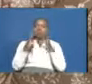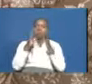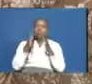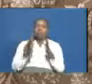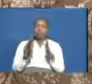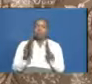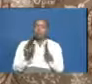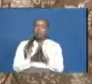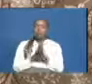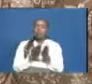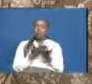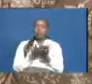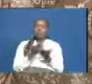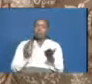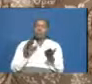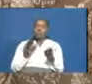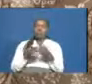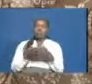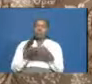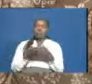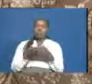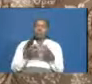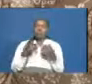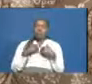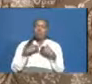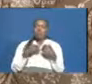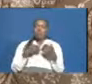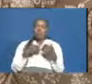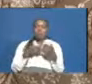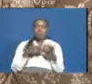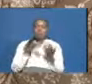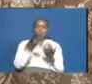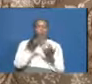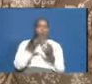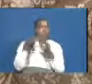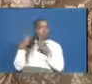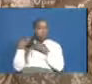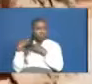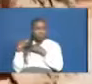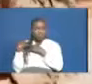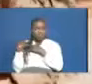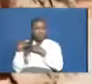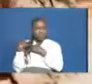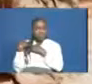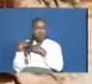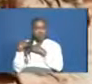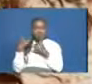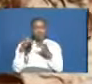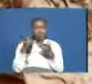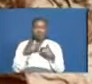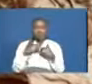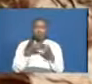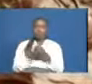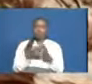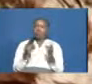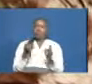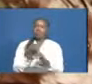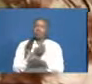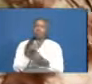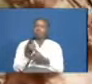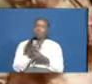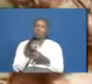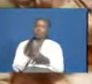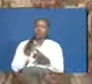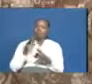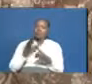And this is where now the women now started having, you know, specific roles that they could play. How different was the training for the